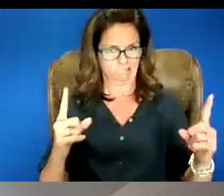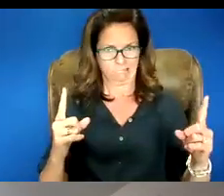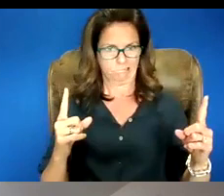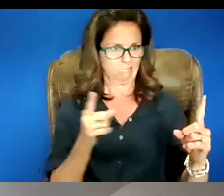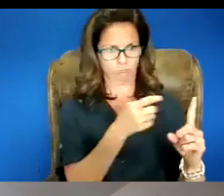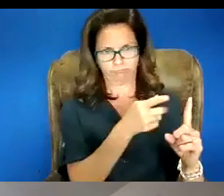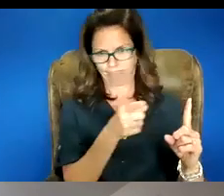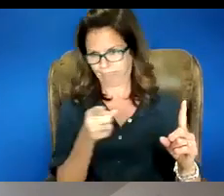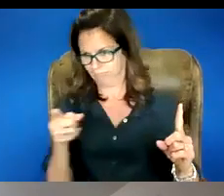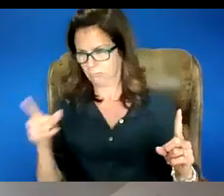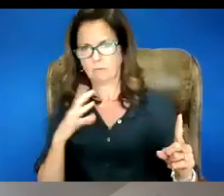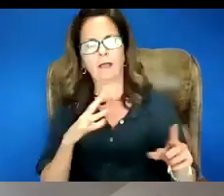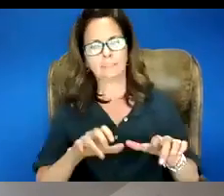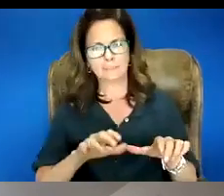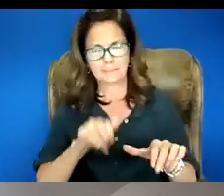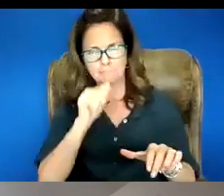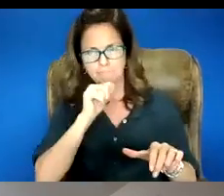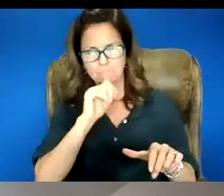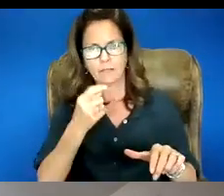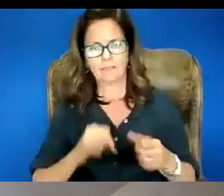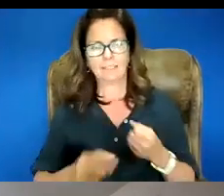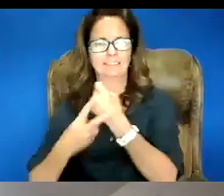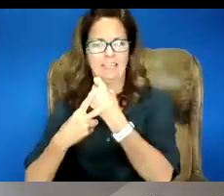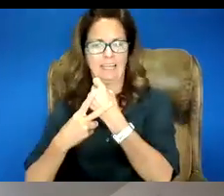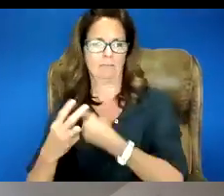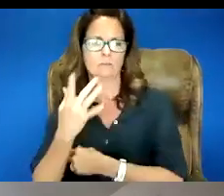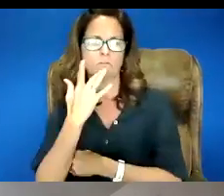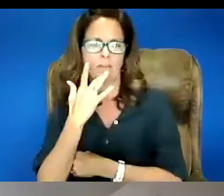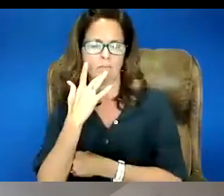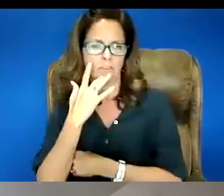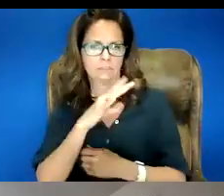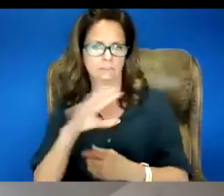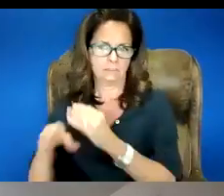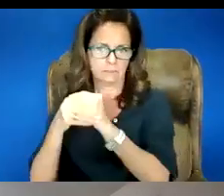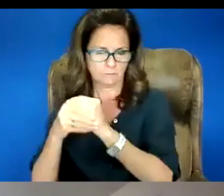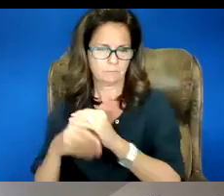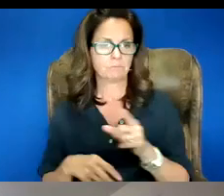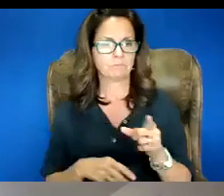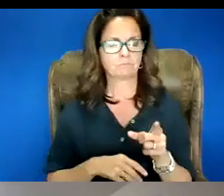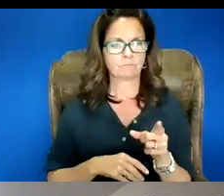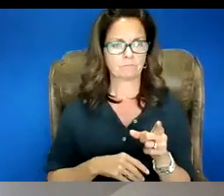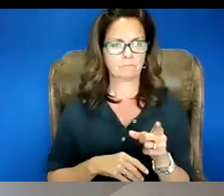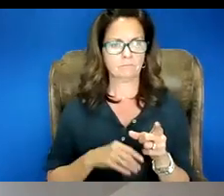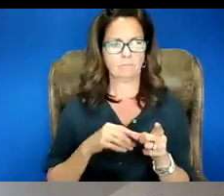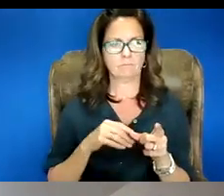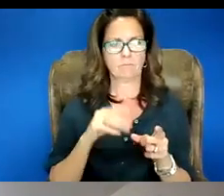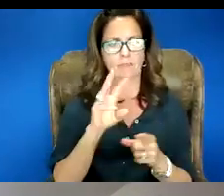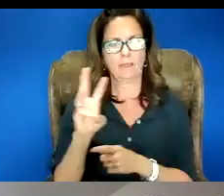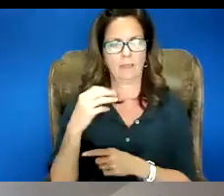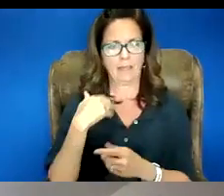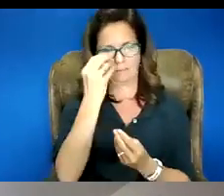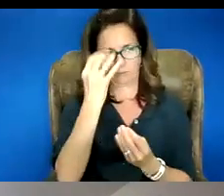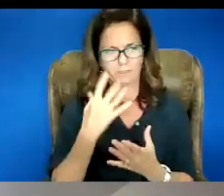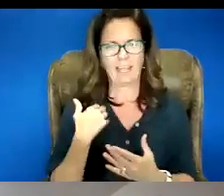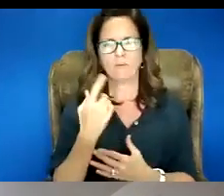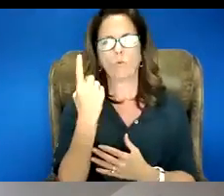your favorites, and you can always check it out. The website gives you information. There is a tab that says log in. Just ignore